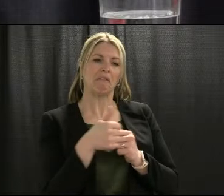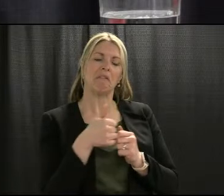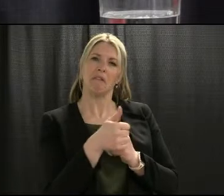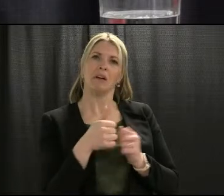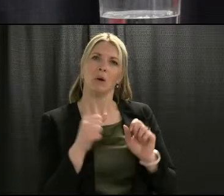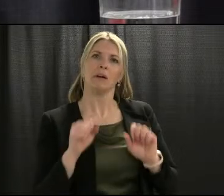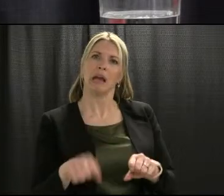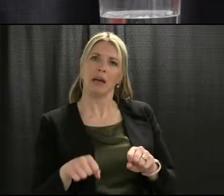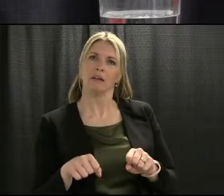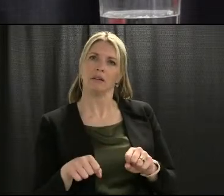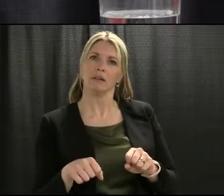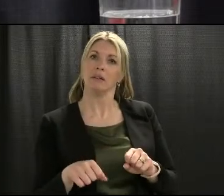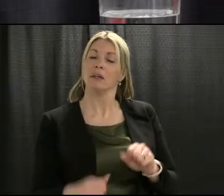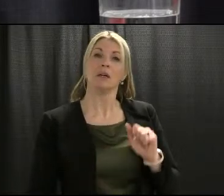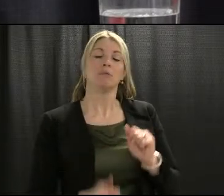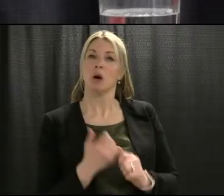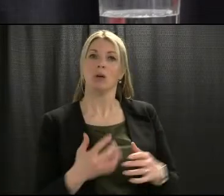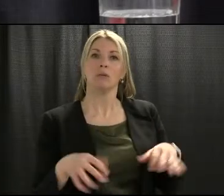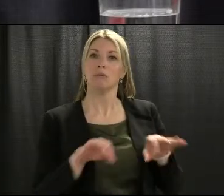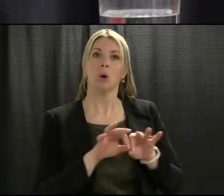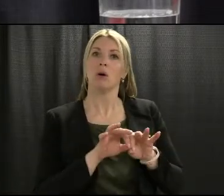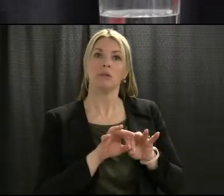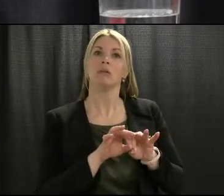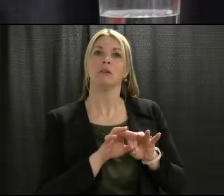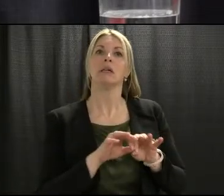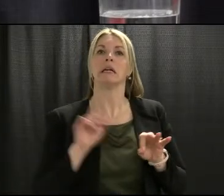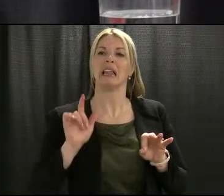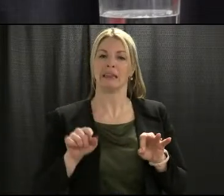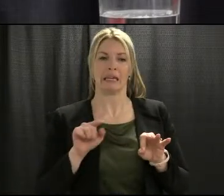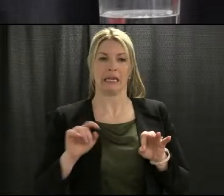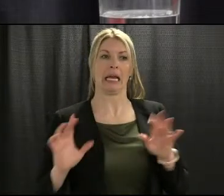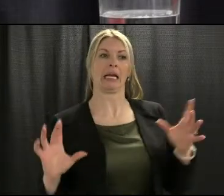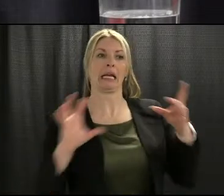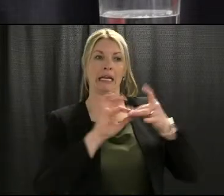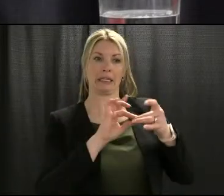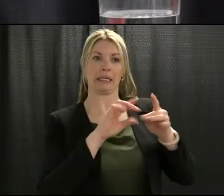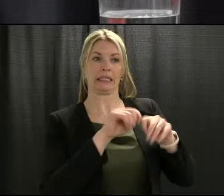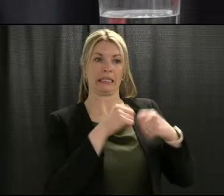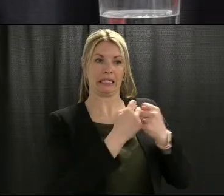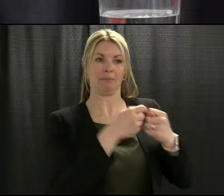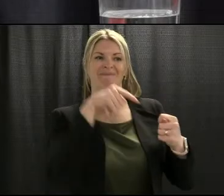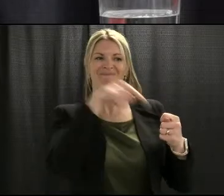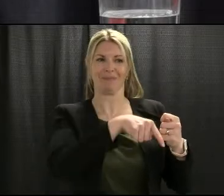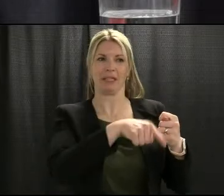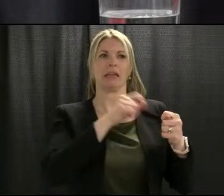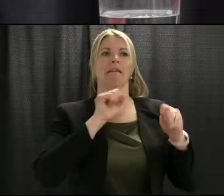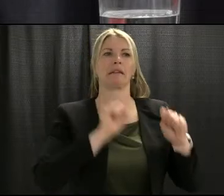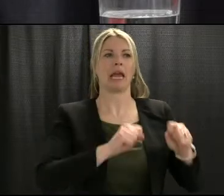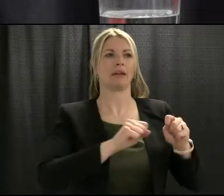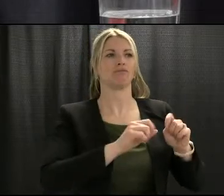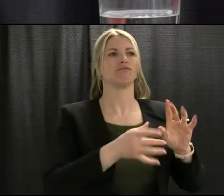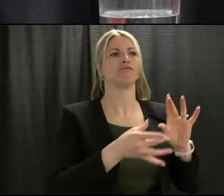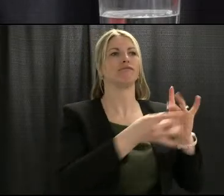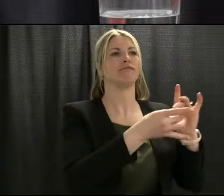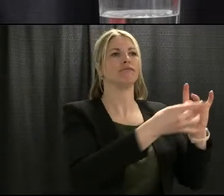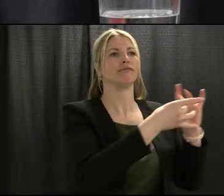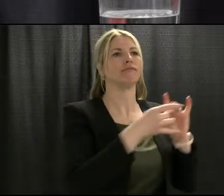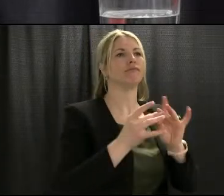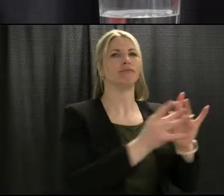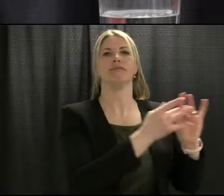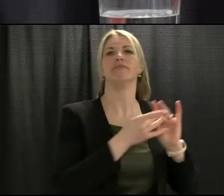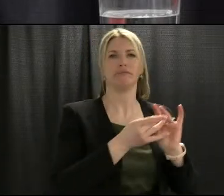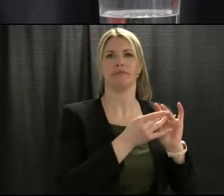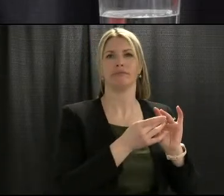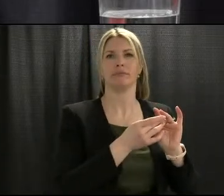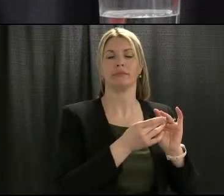to be connected to a team and that the team will be linked to other care providers in your community. If your family physician does not